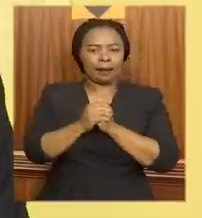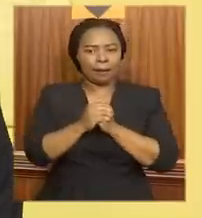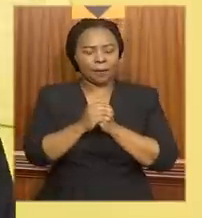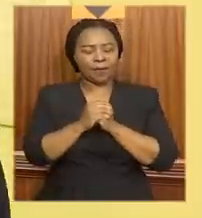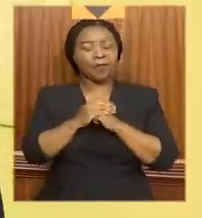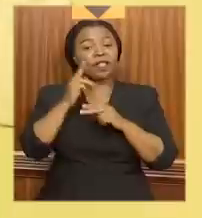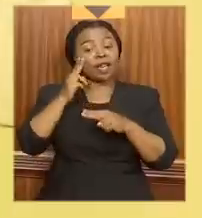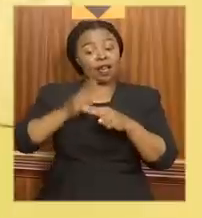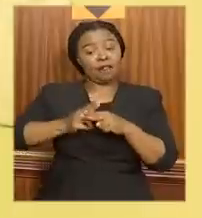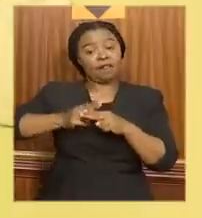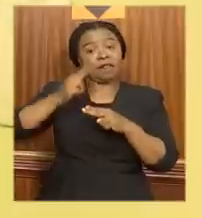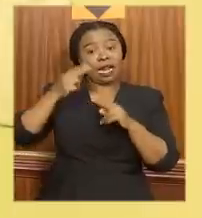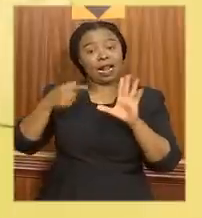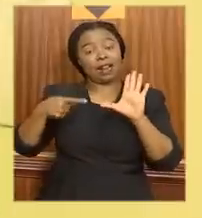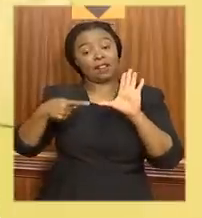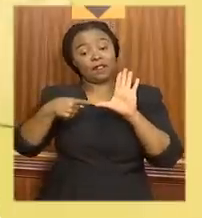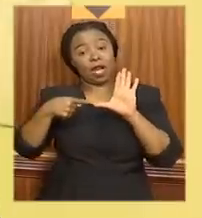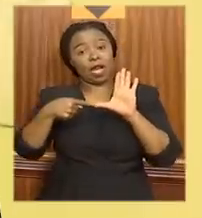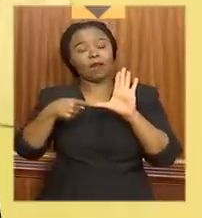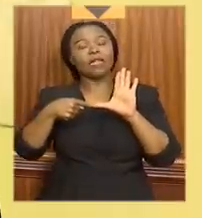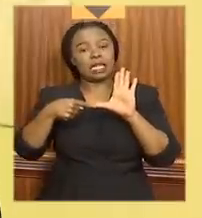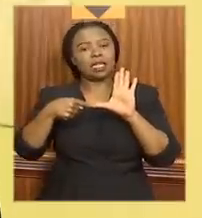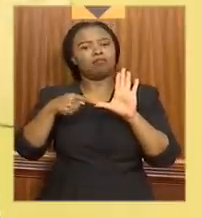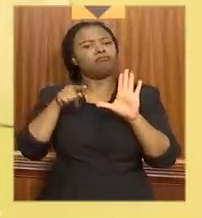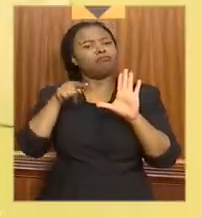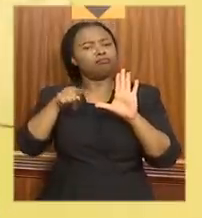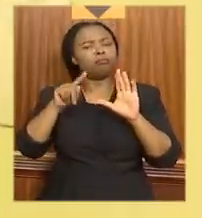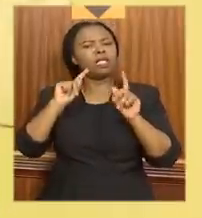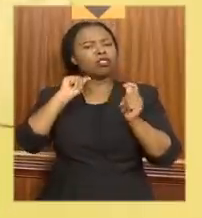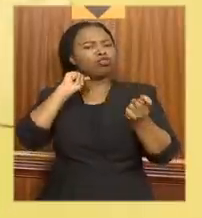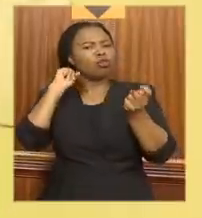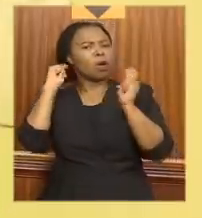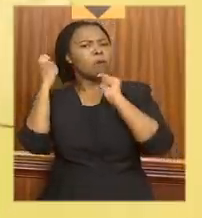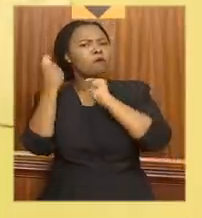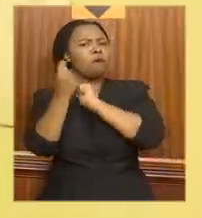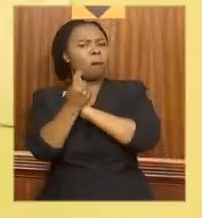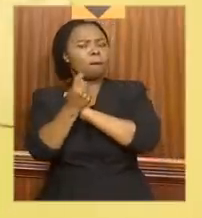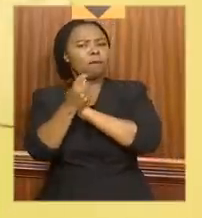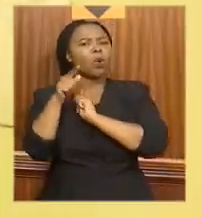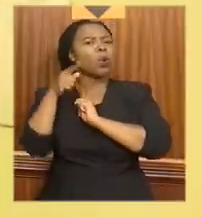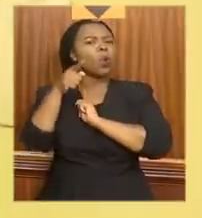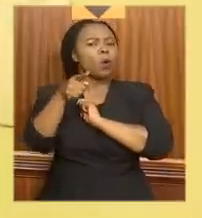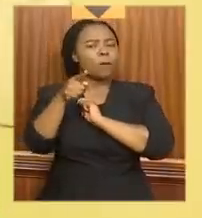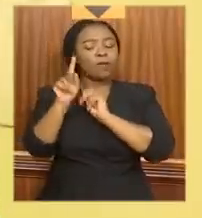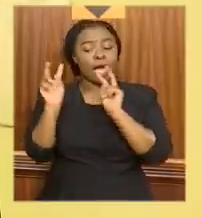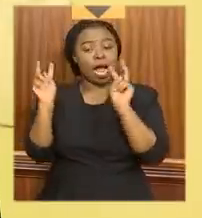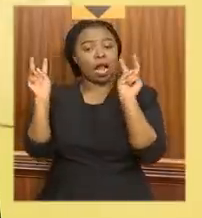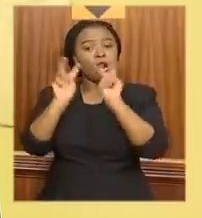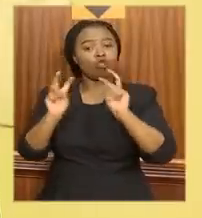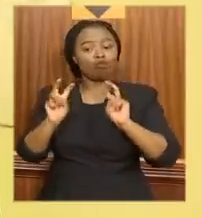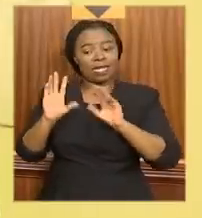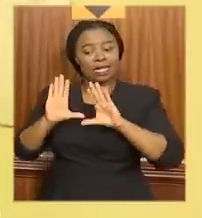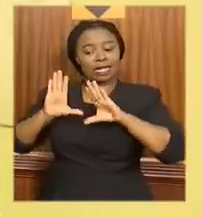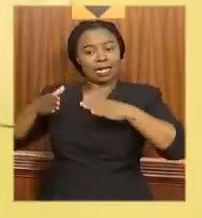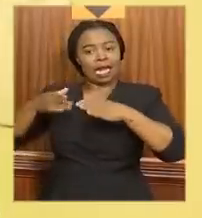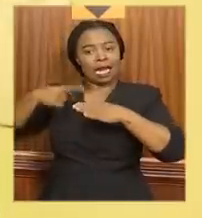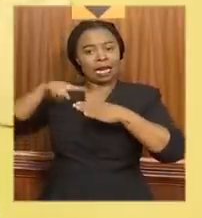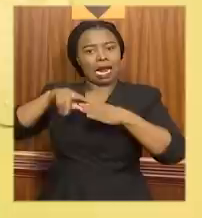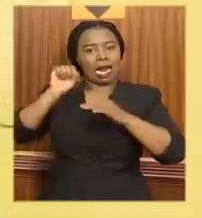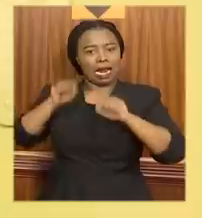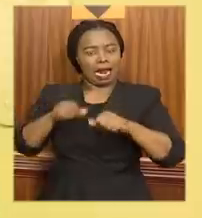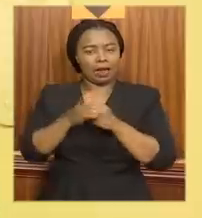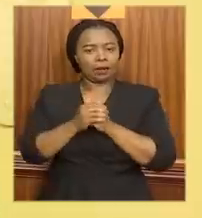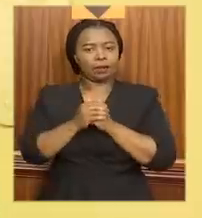are directed at fundamentally transforming the electricity sector and positioning it